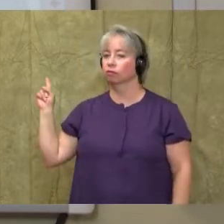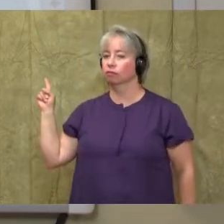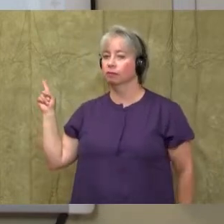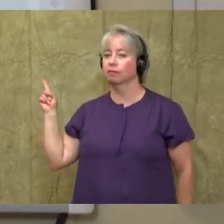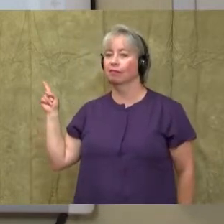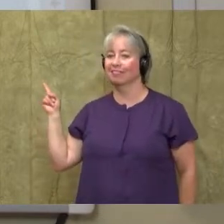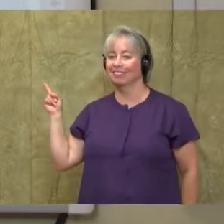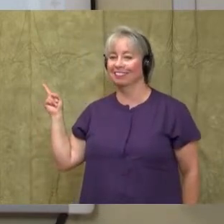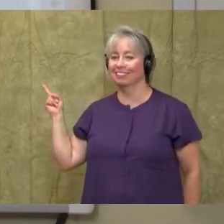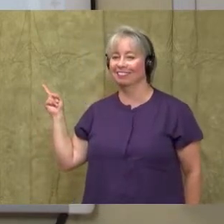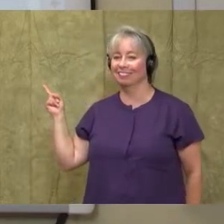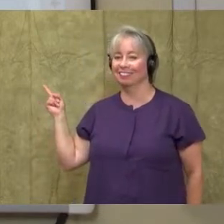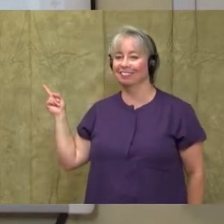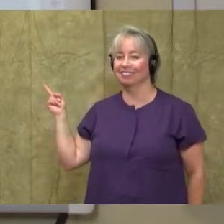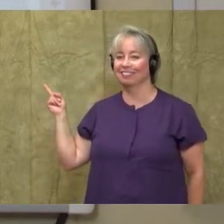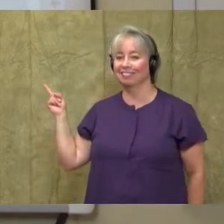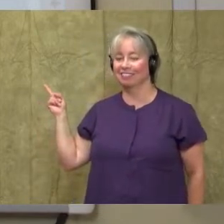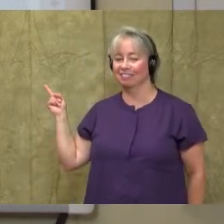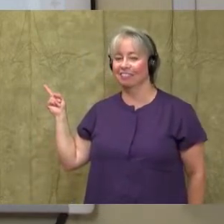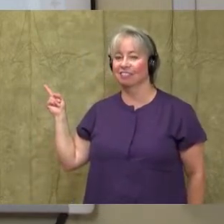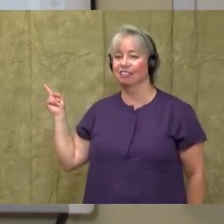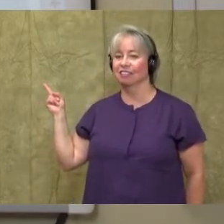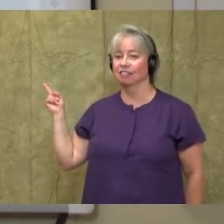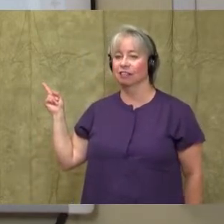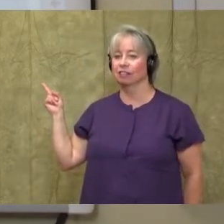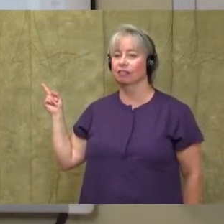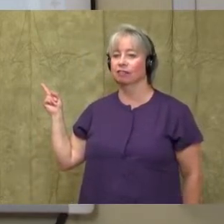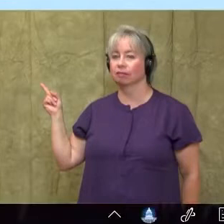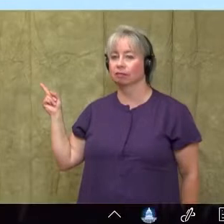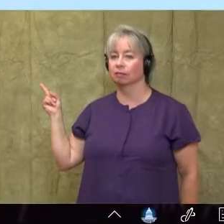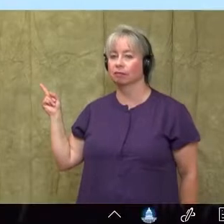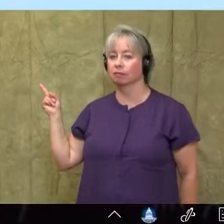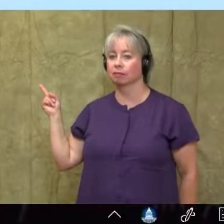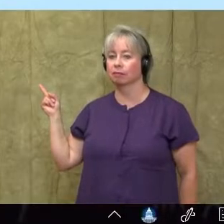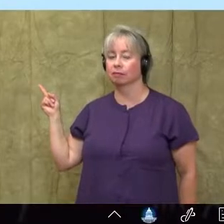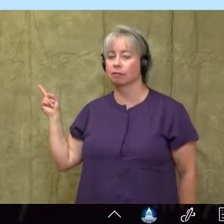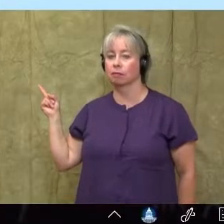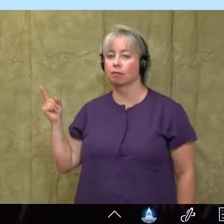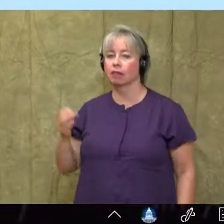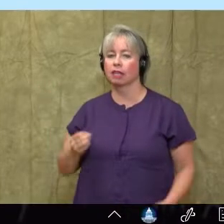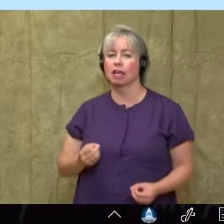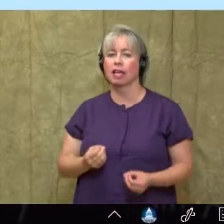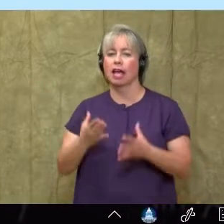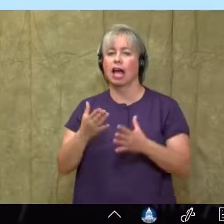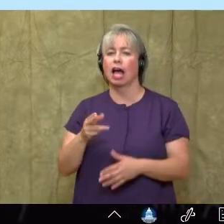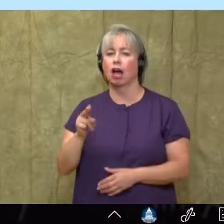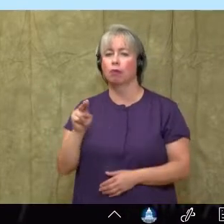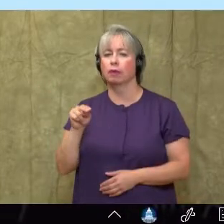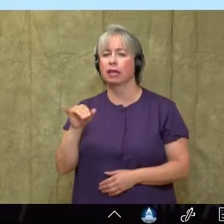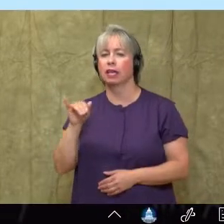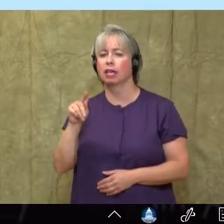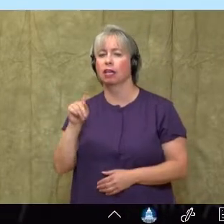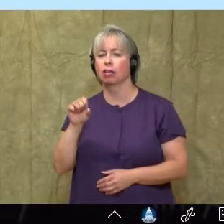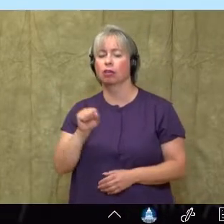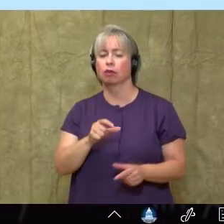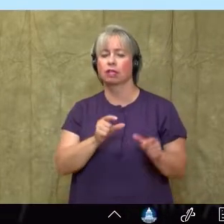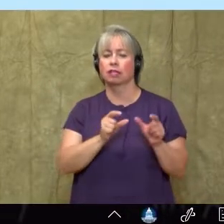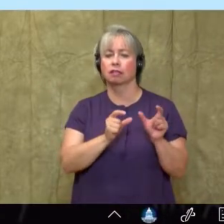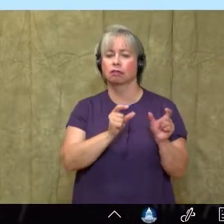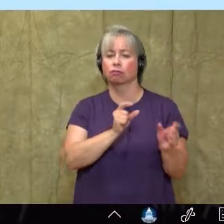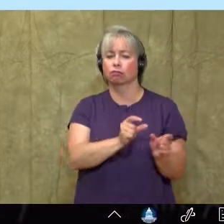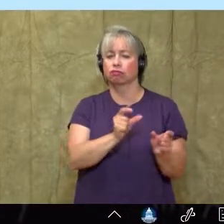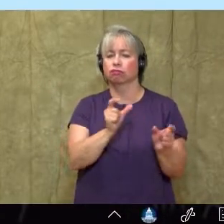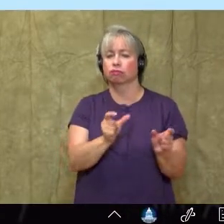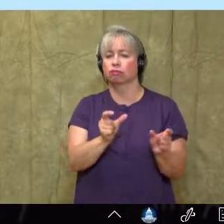and right. Okay. How many units did we go? 1, 2,